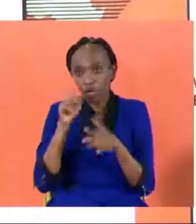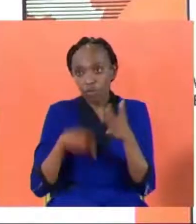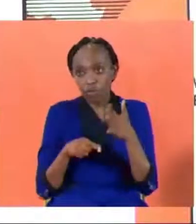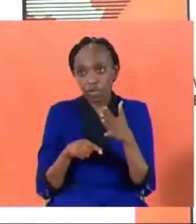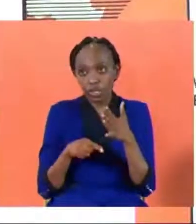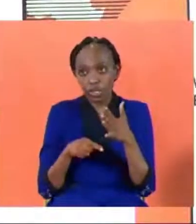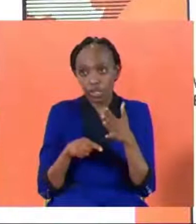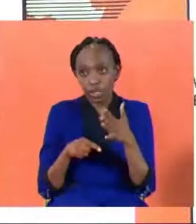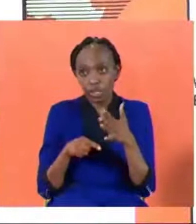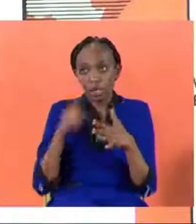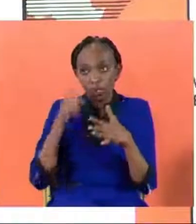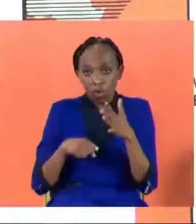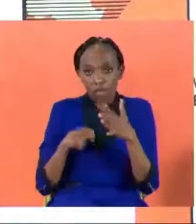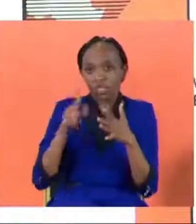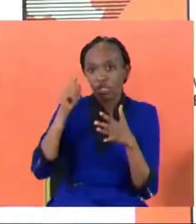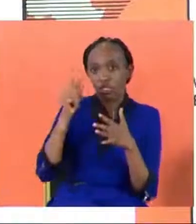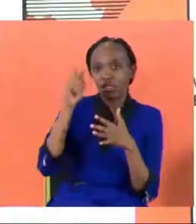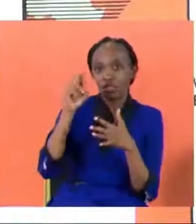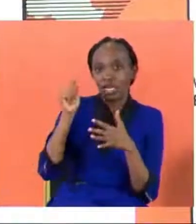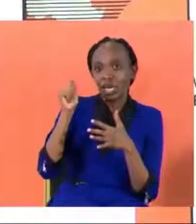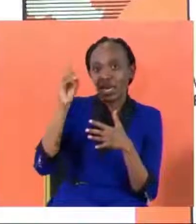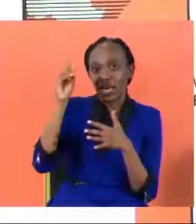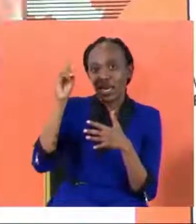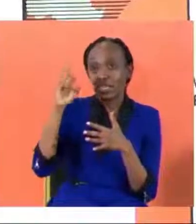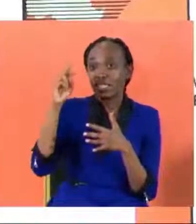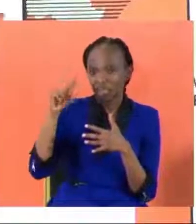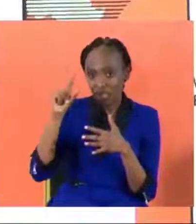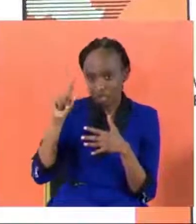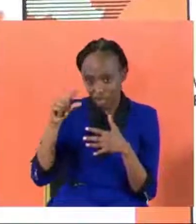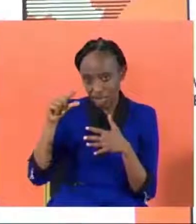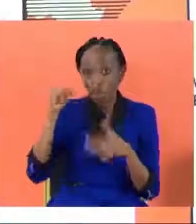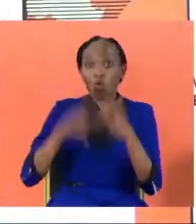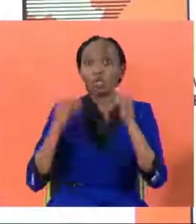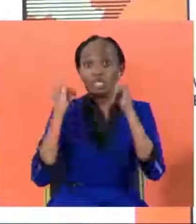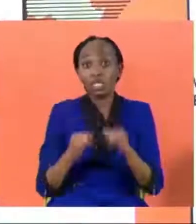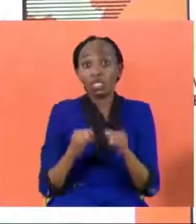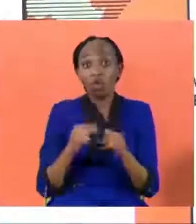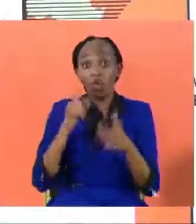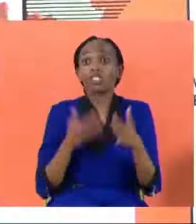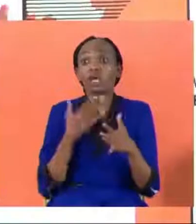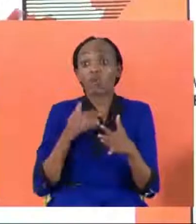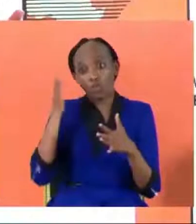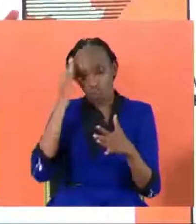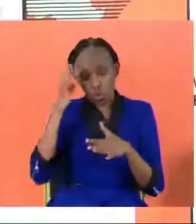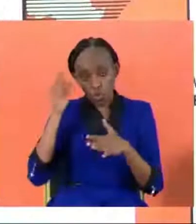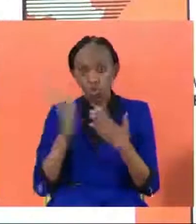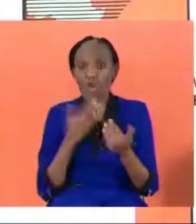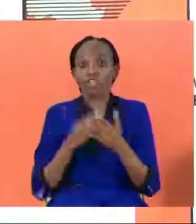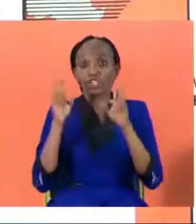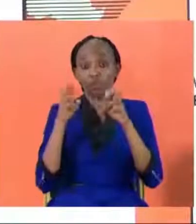on the trend. What's trending? What's new? What do I need to know about the trends that are going on right now on whatever topics it